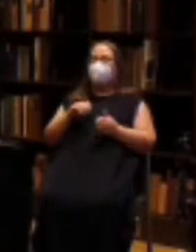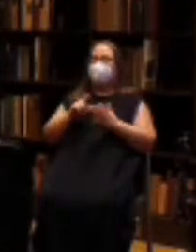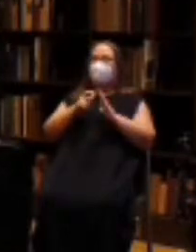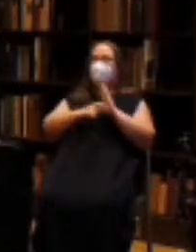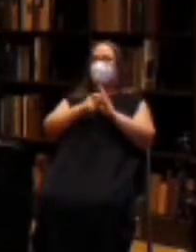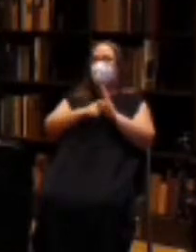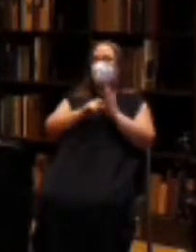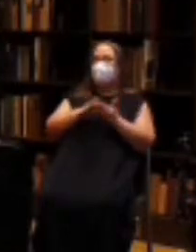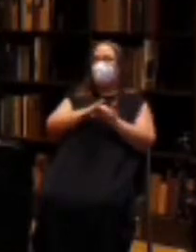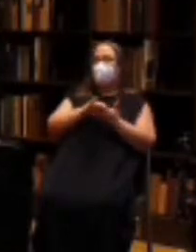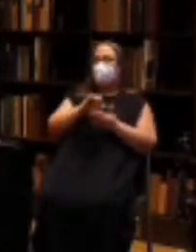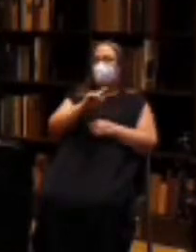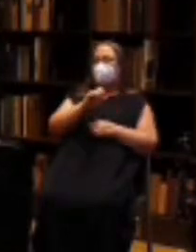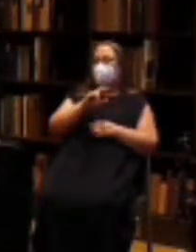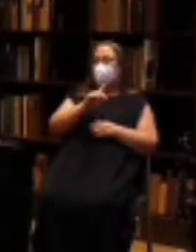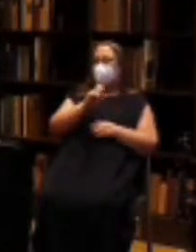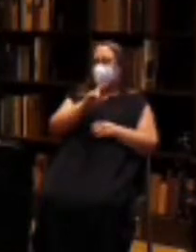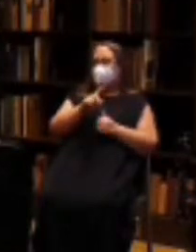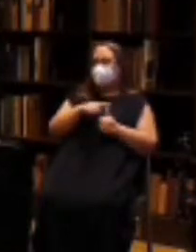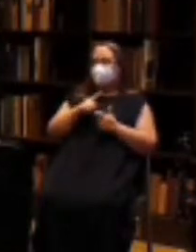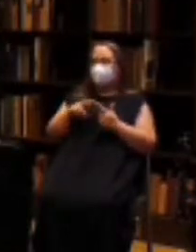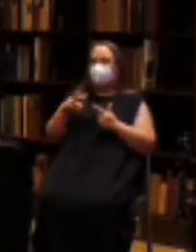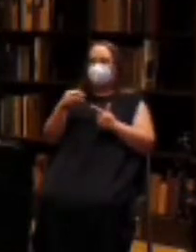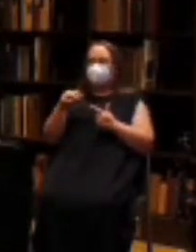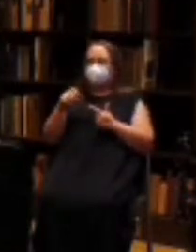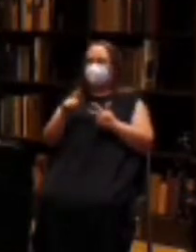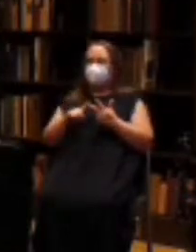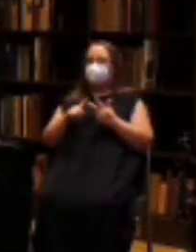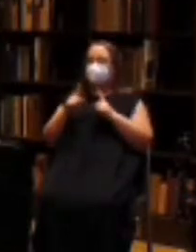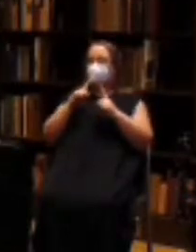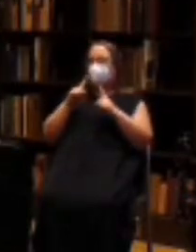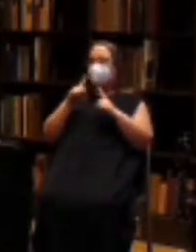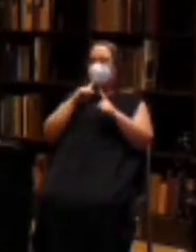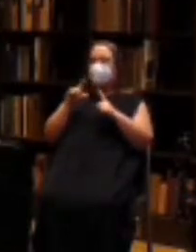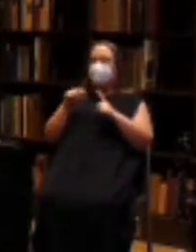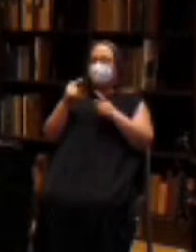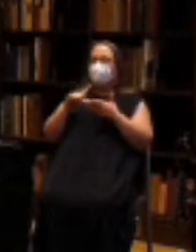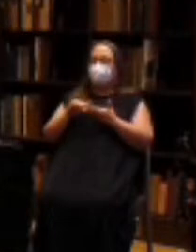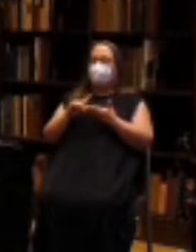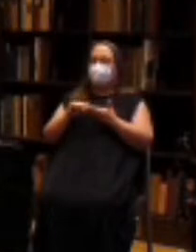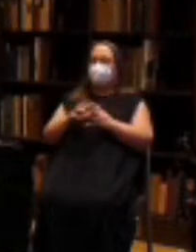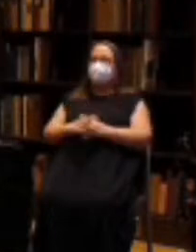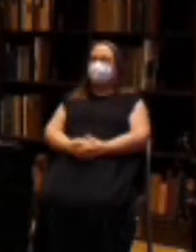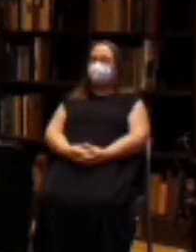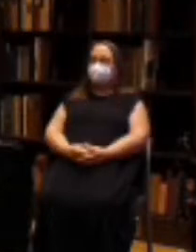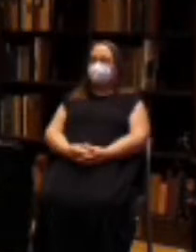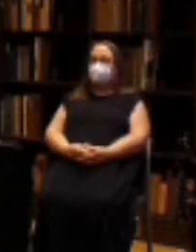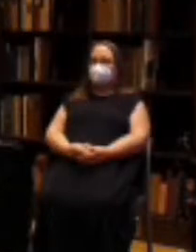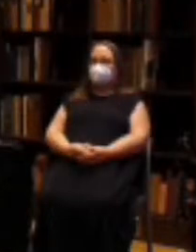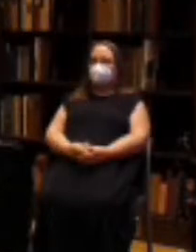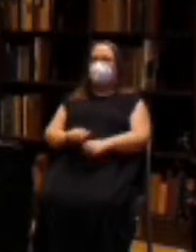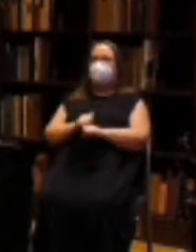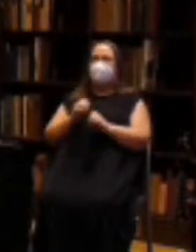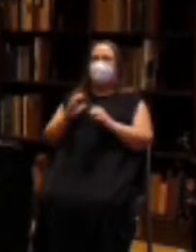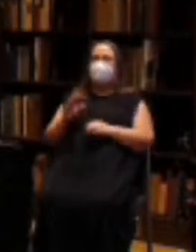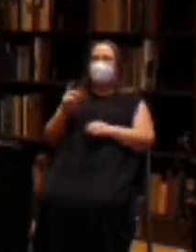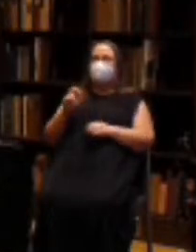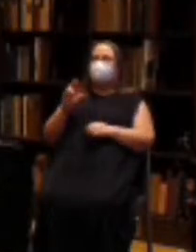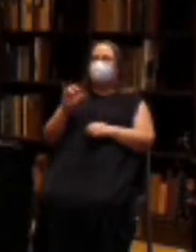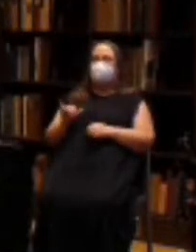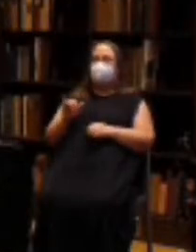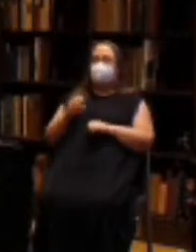Star Ledger, Washington Post, The Conversation, and other publications. She's the founder of the